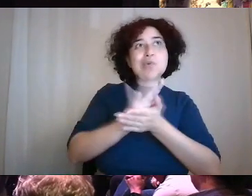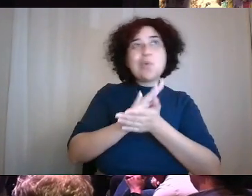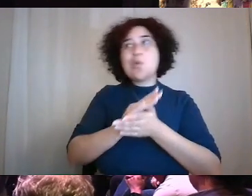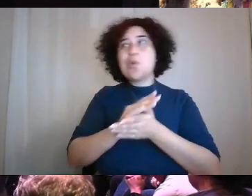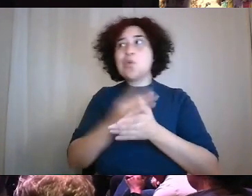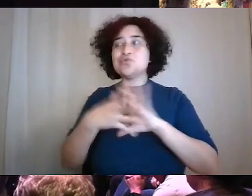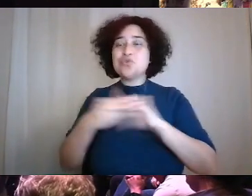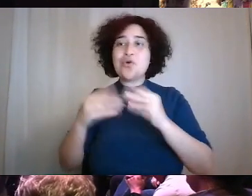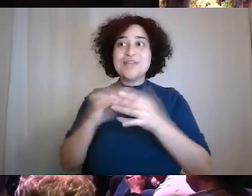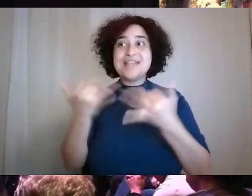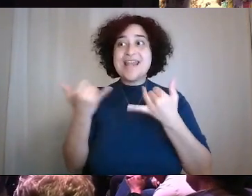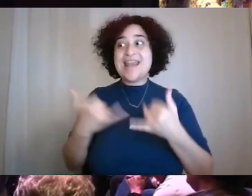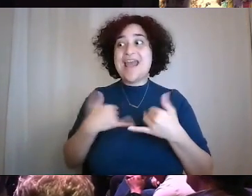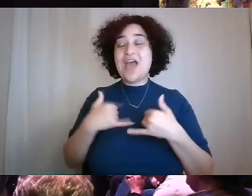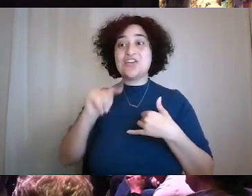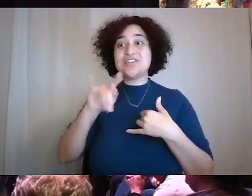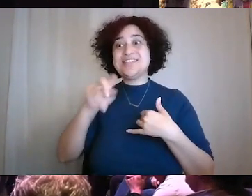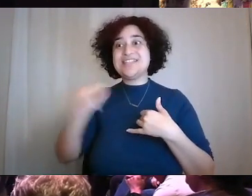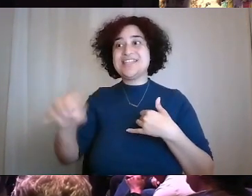that?